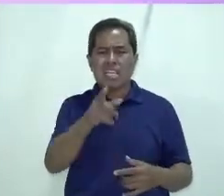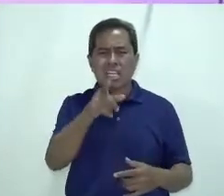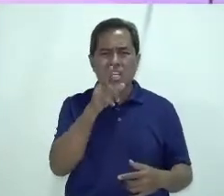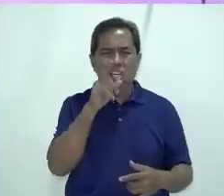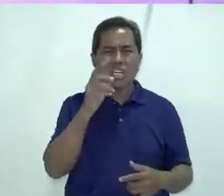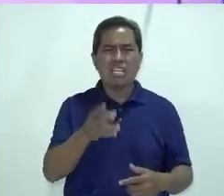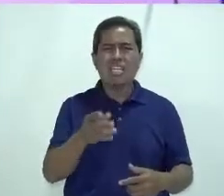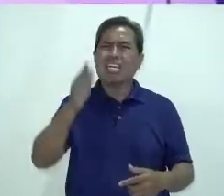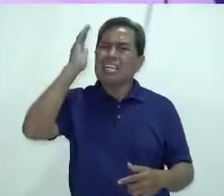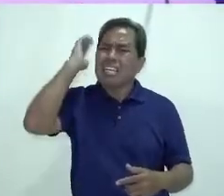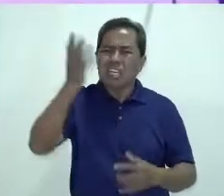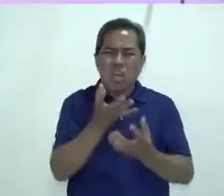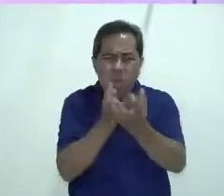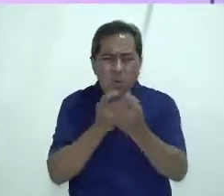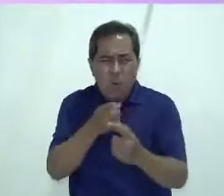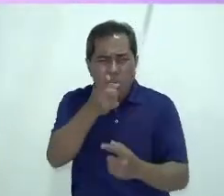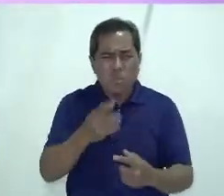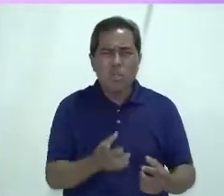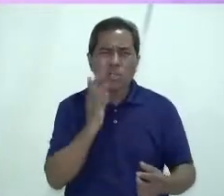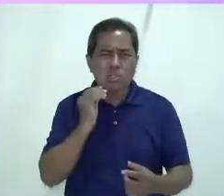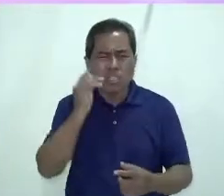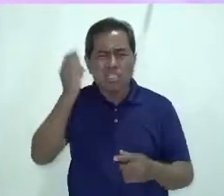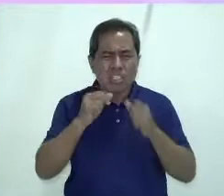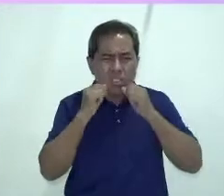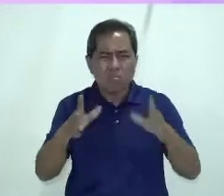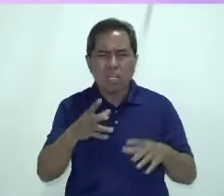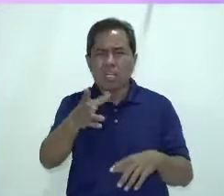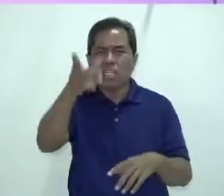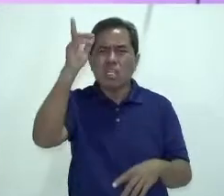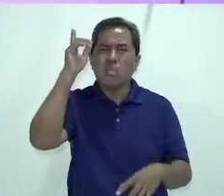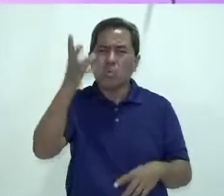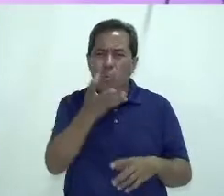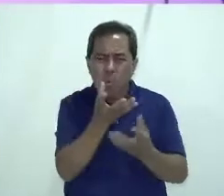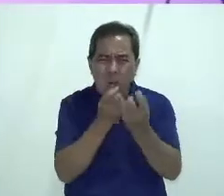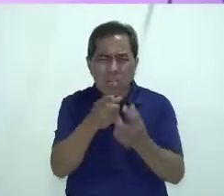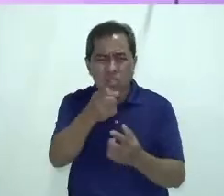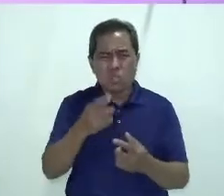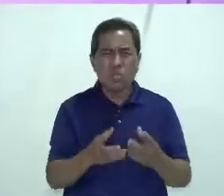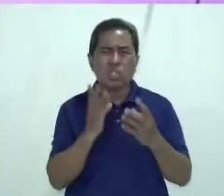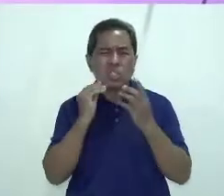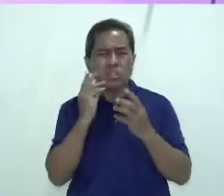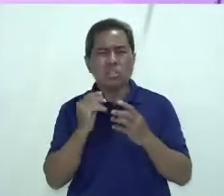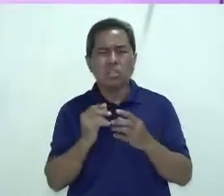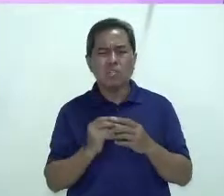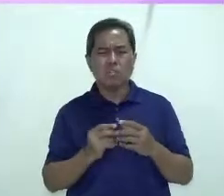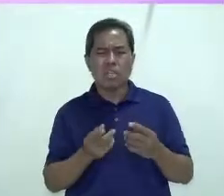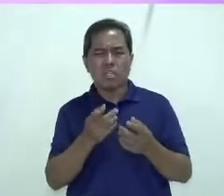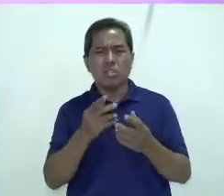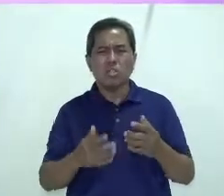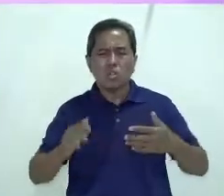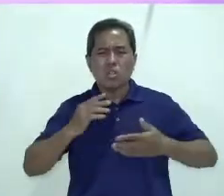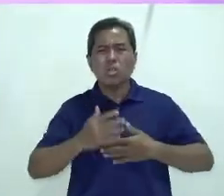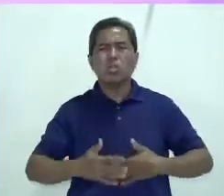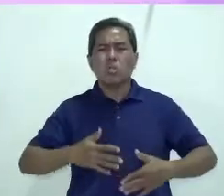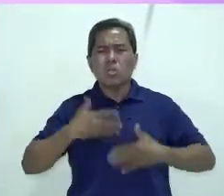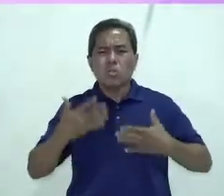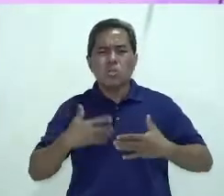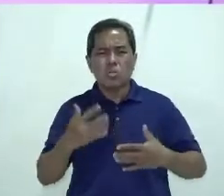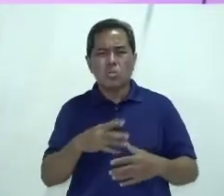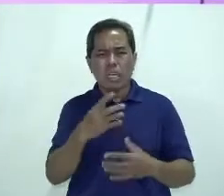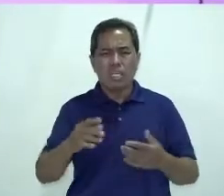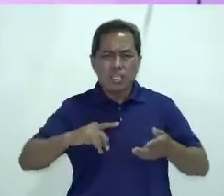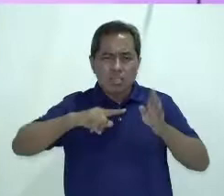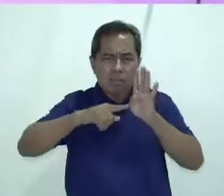blessing. He wants you to experience joy. He wants you to experience provision that only He can give. And it can